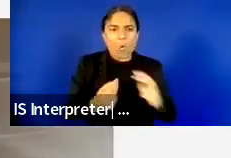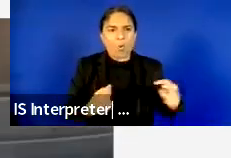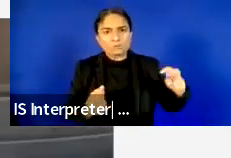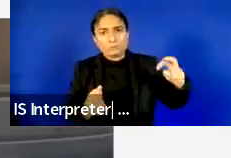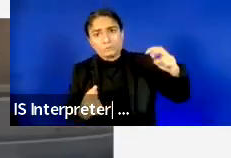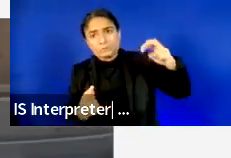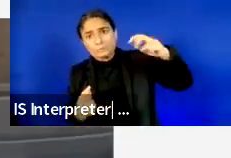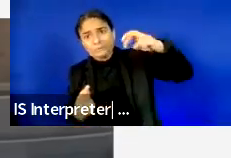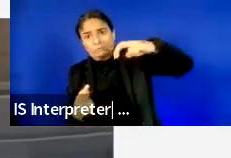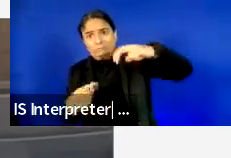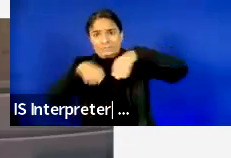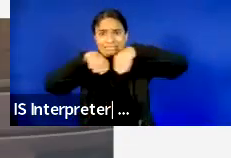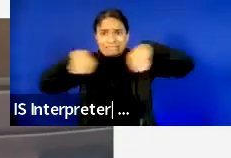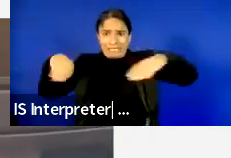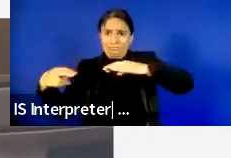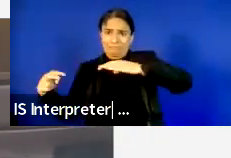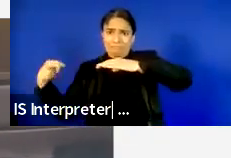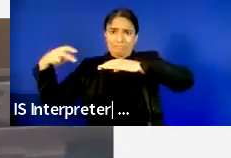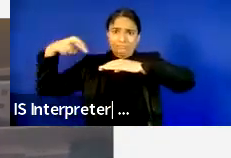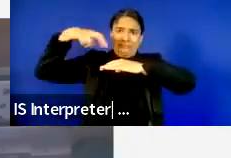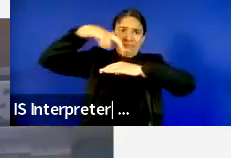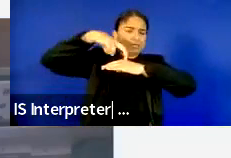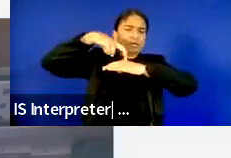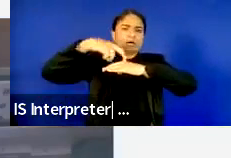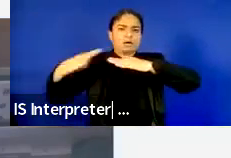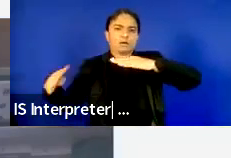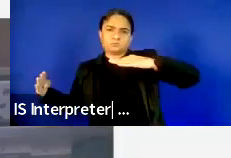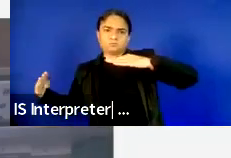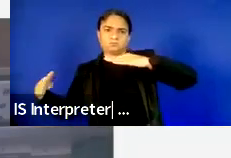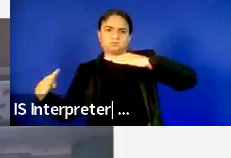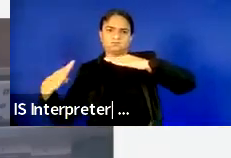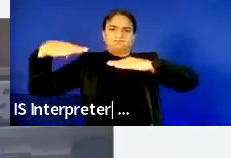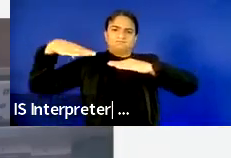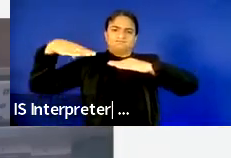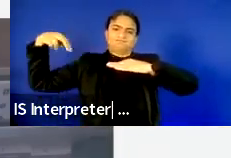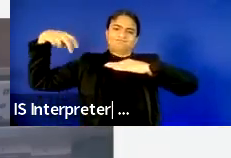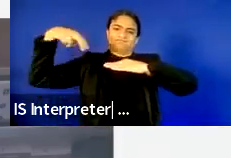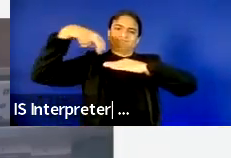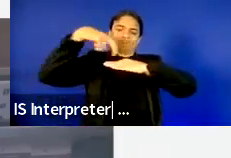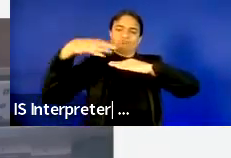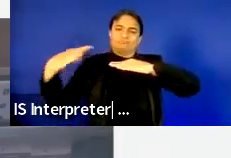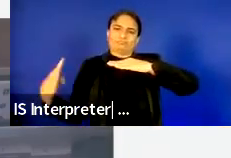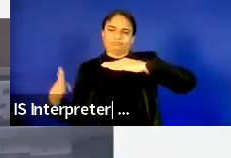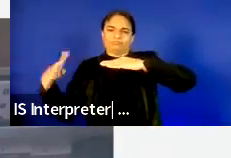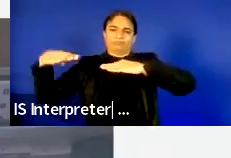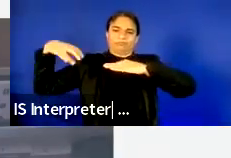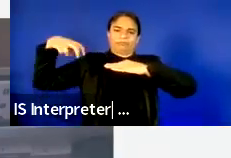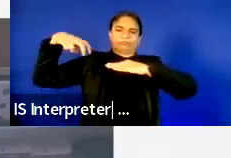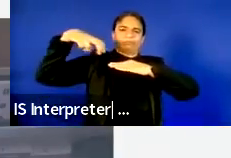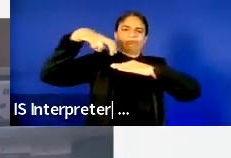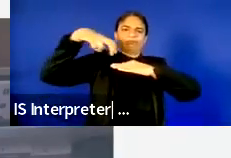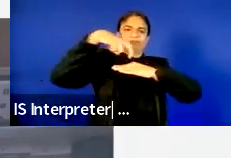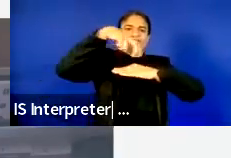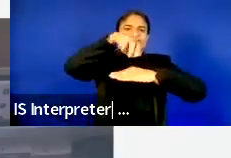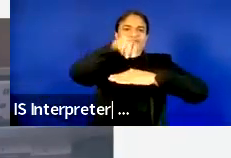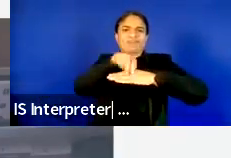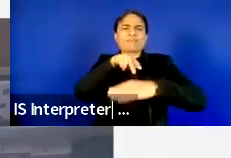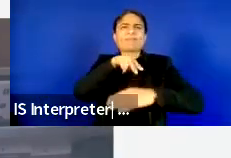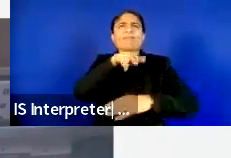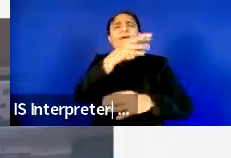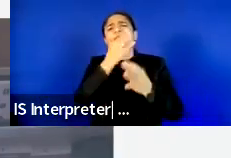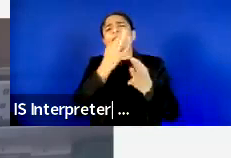looks fabulous. It doesn't only provide accessibility, it looks fabulous. Yep. And also about the